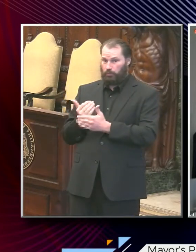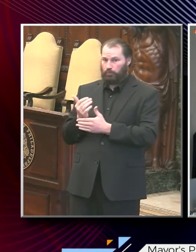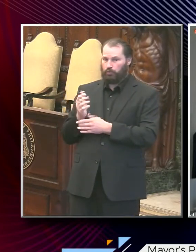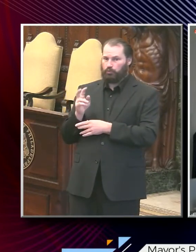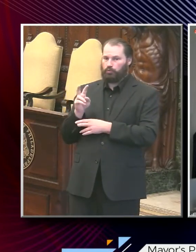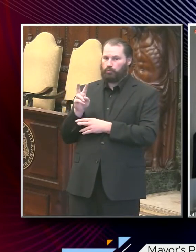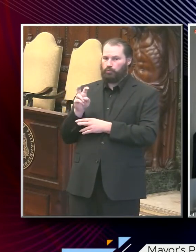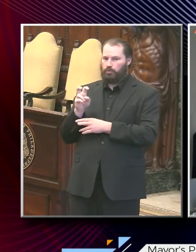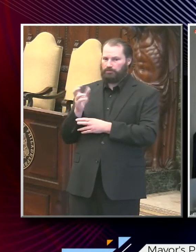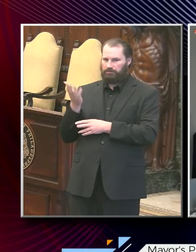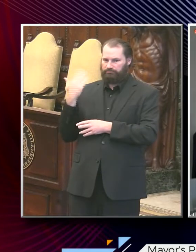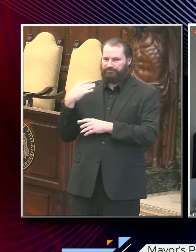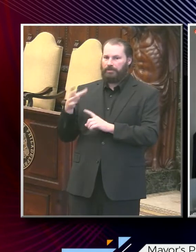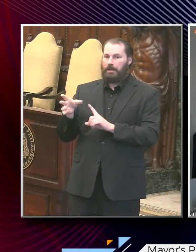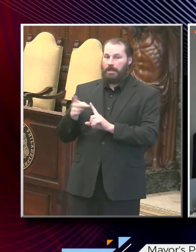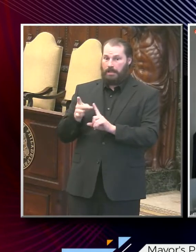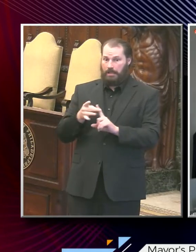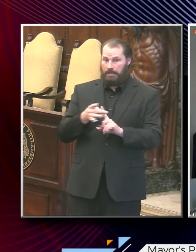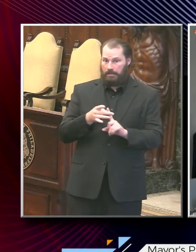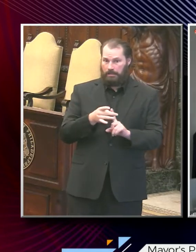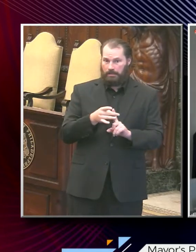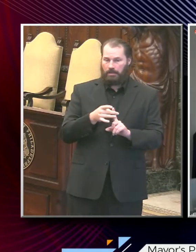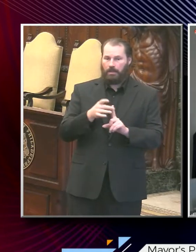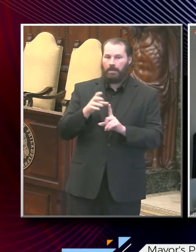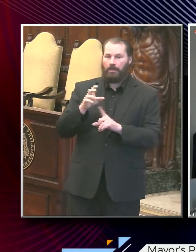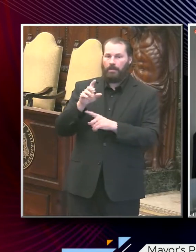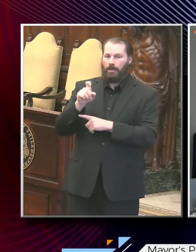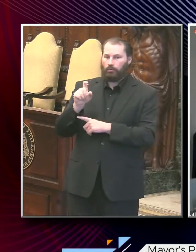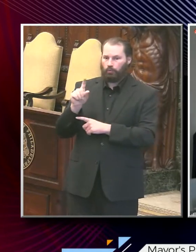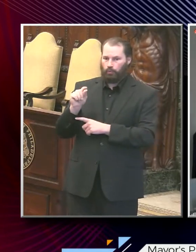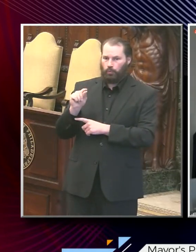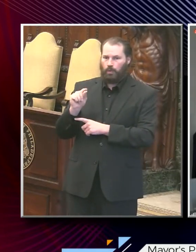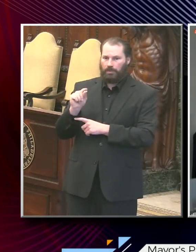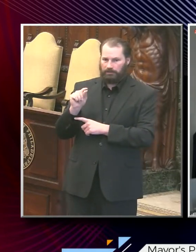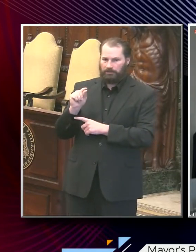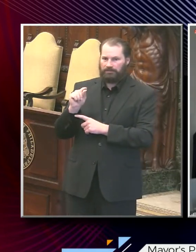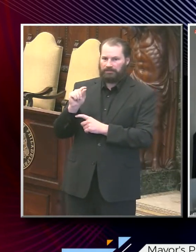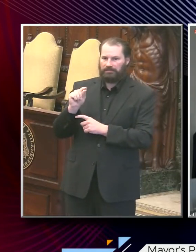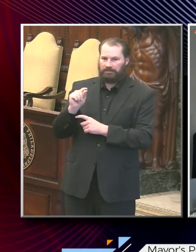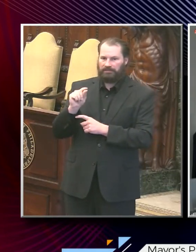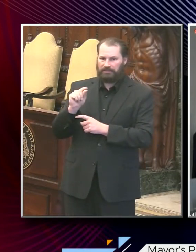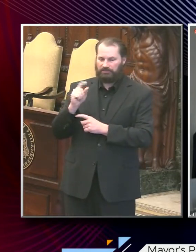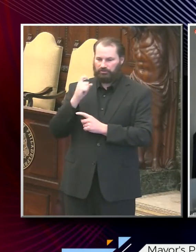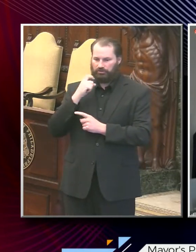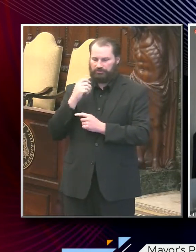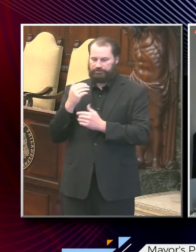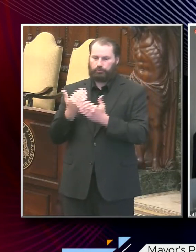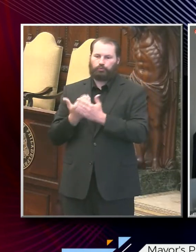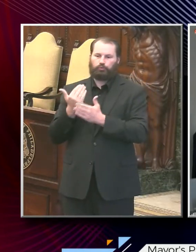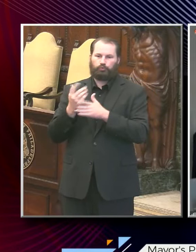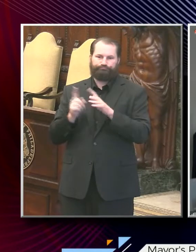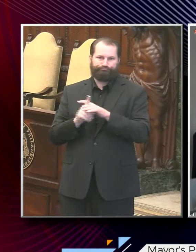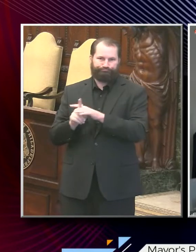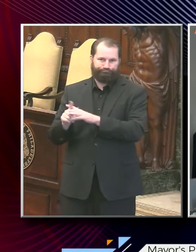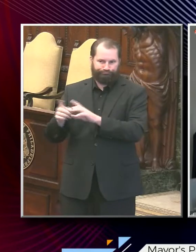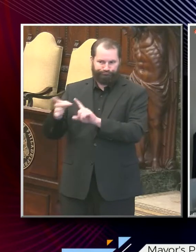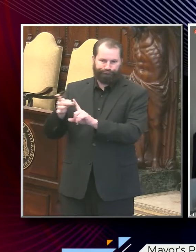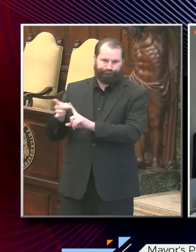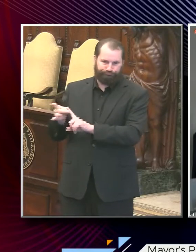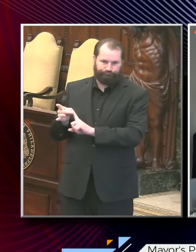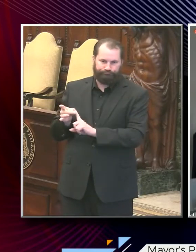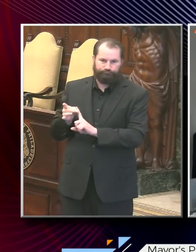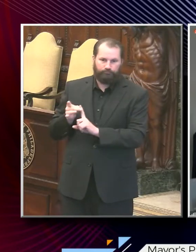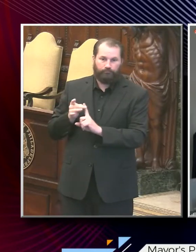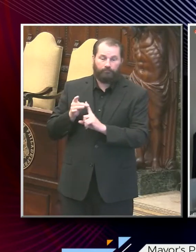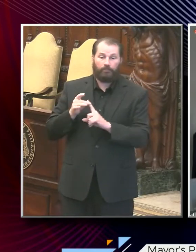residents, and about 120 are recent, that's to say the past couple of days. The same process enabled us to identify 37 new